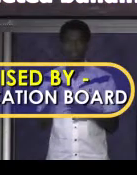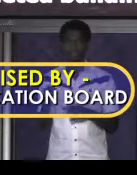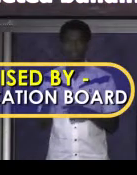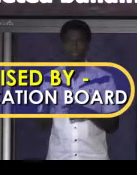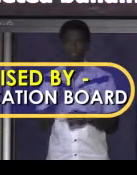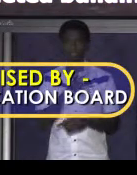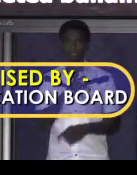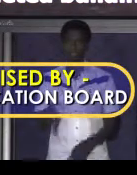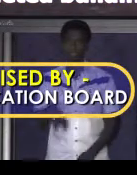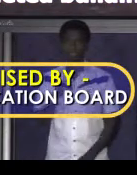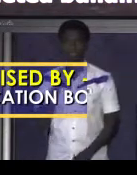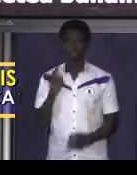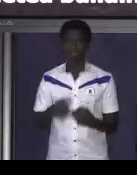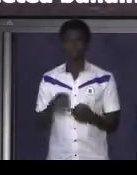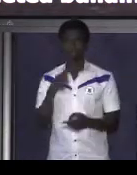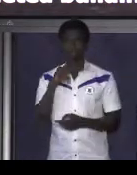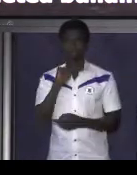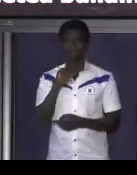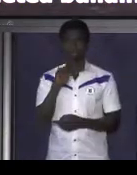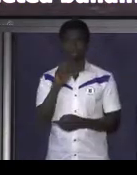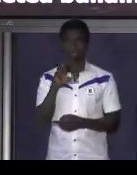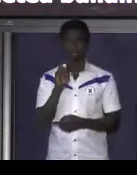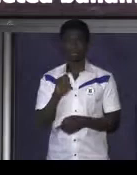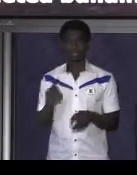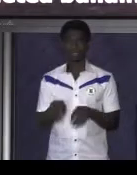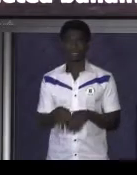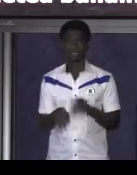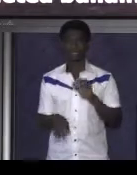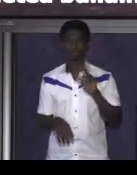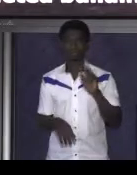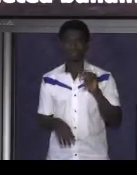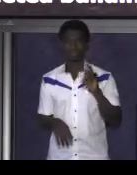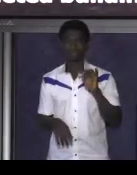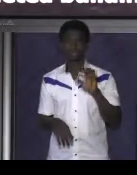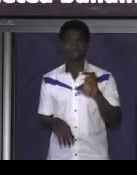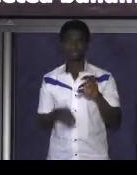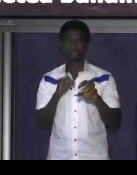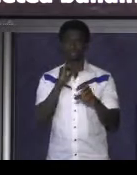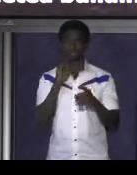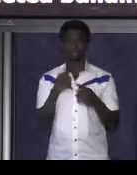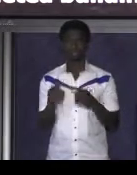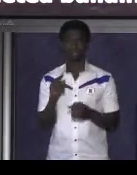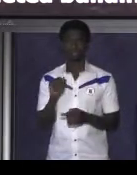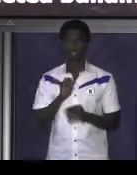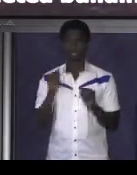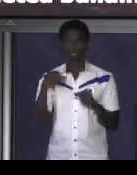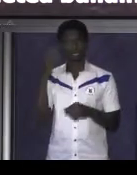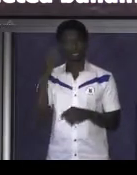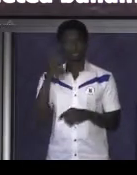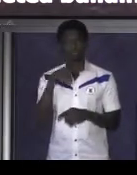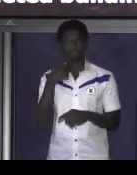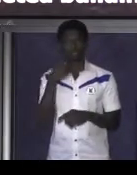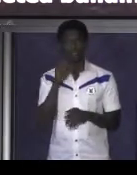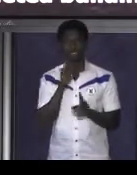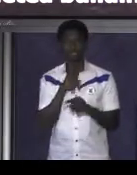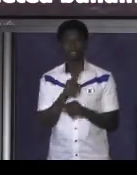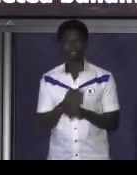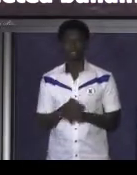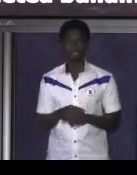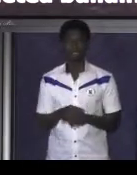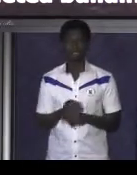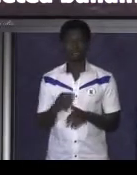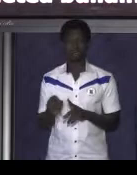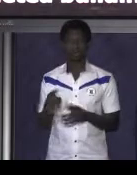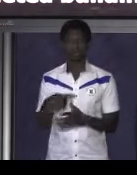King is to palace as lunatic is to dash. Oh, I can hear you. You've said the answer already.